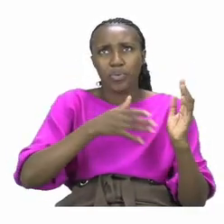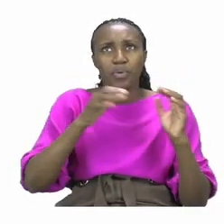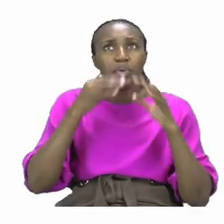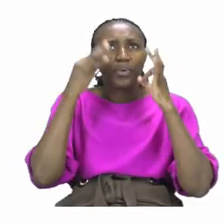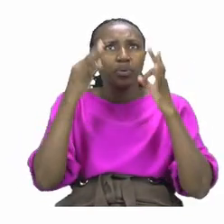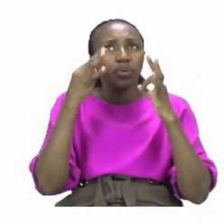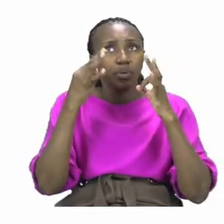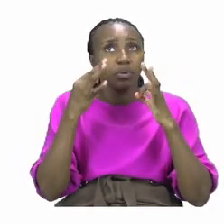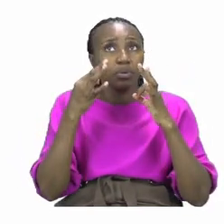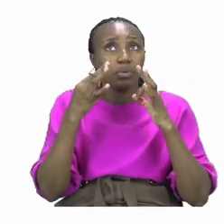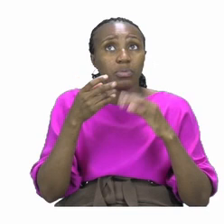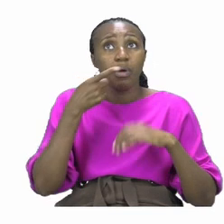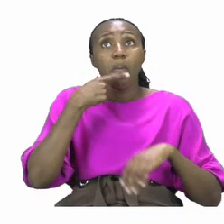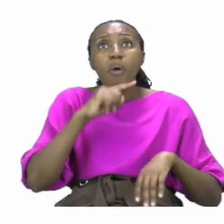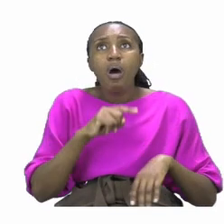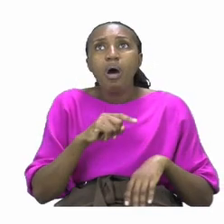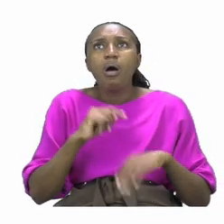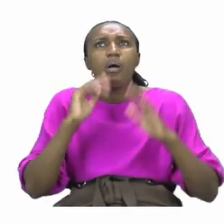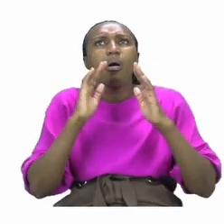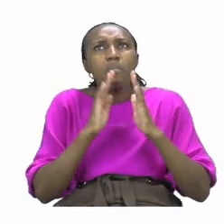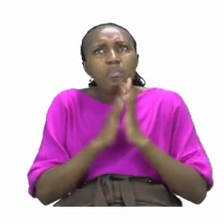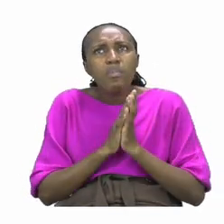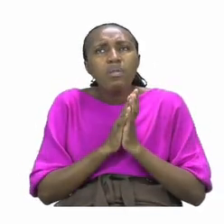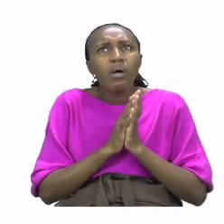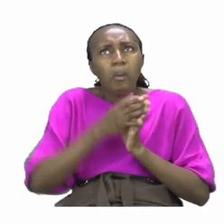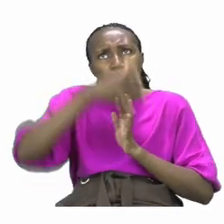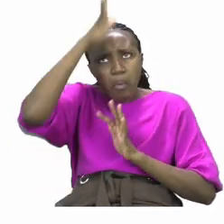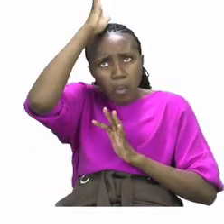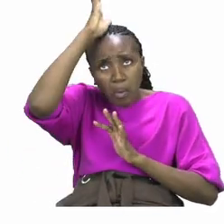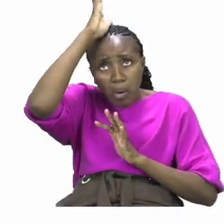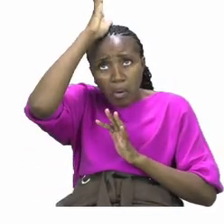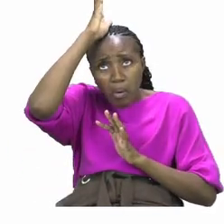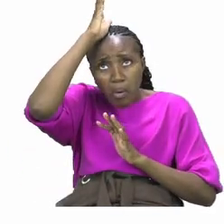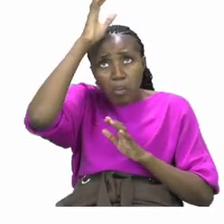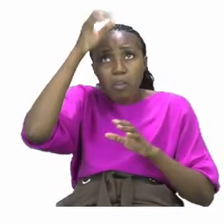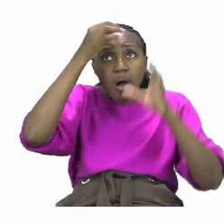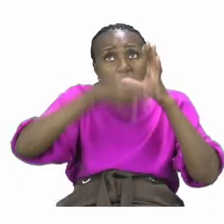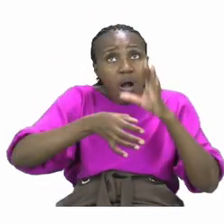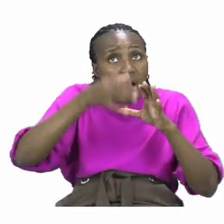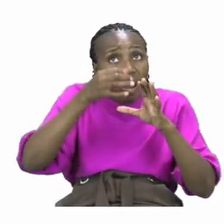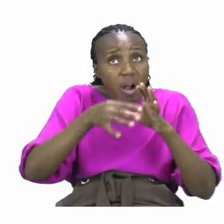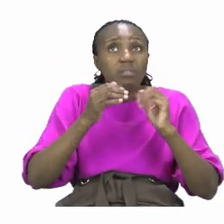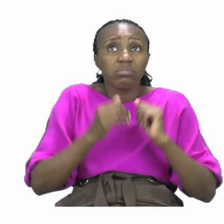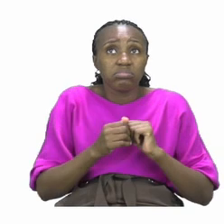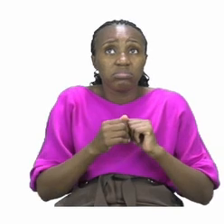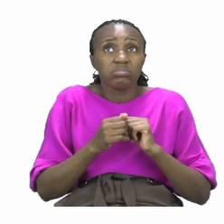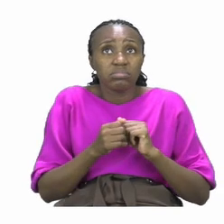"Lay," said the giant. Then the hen laid an egg.